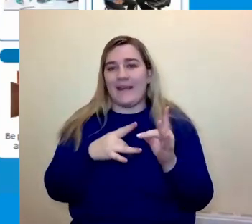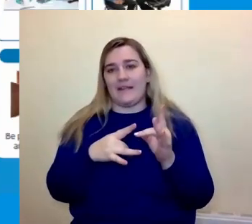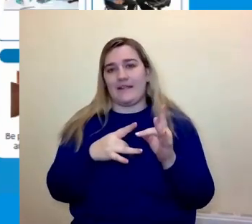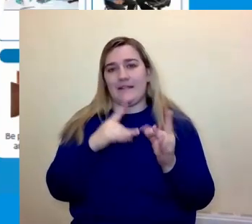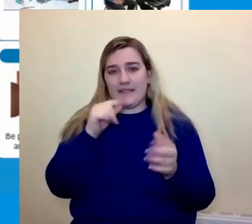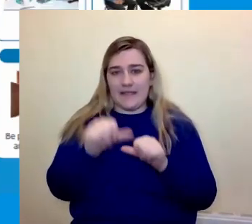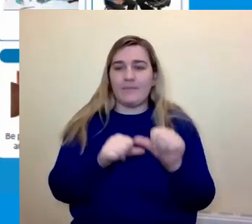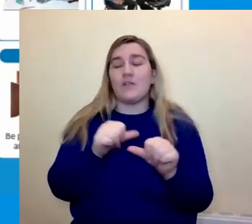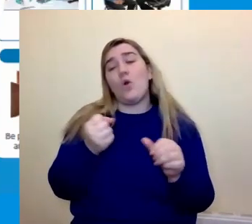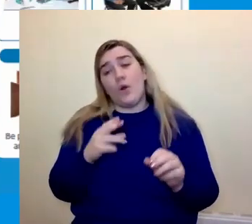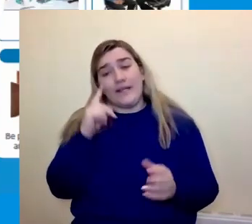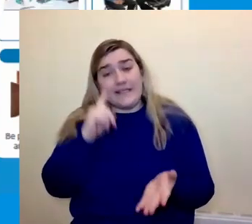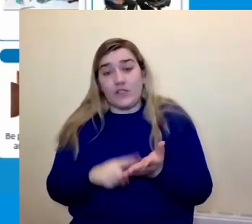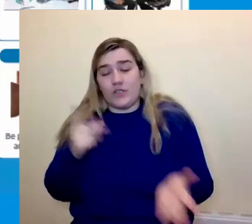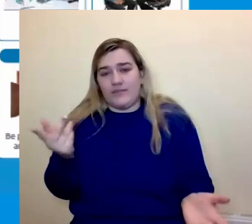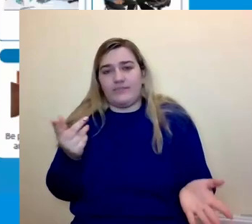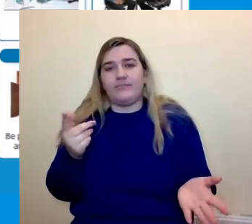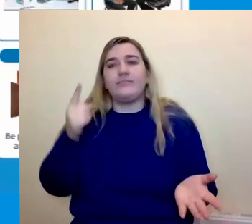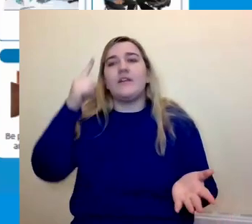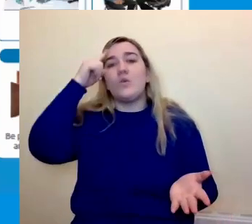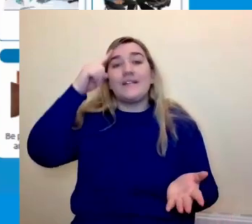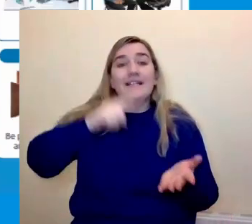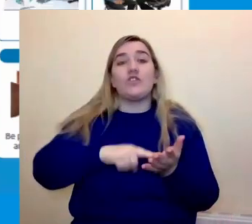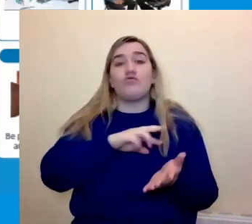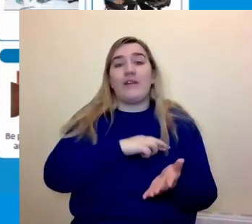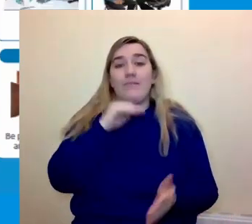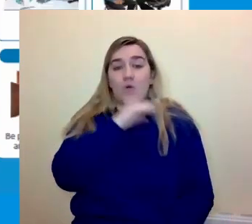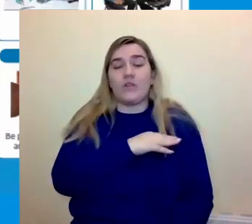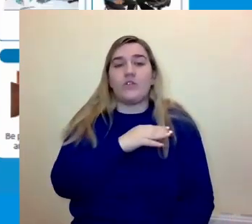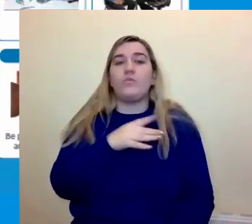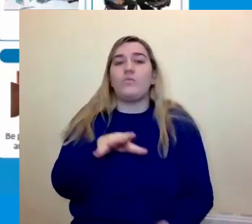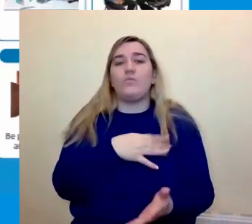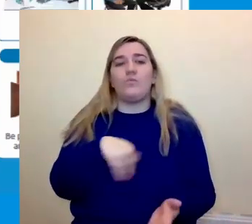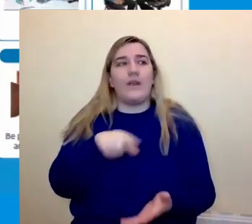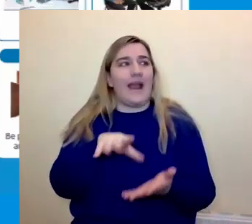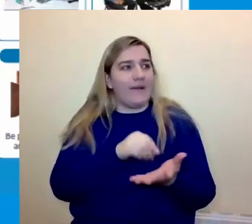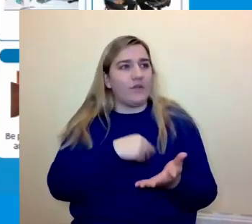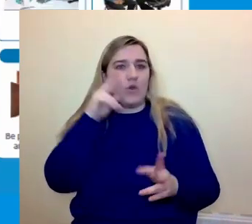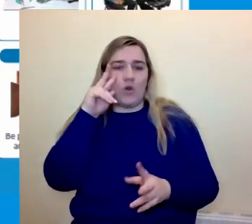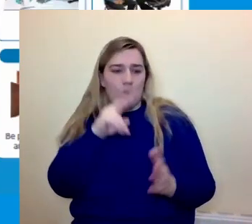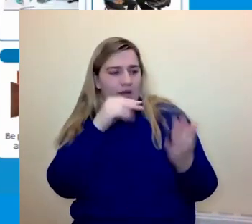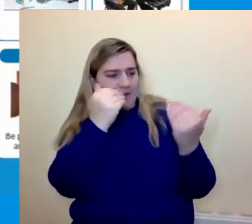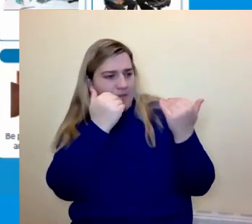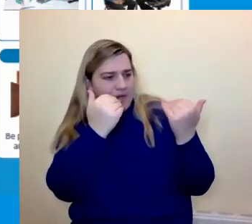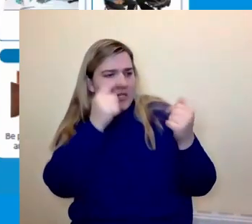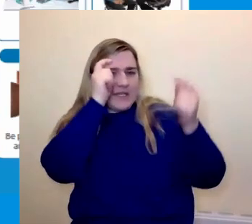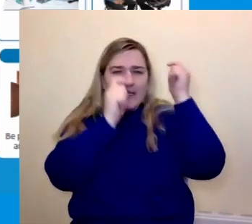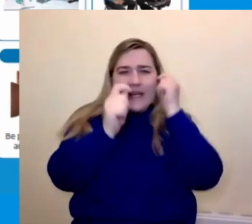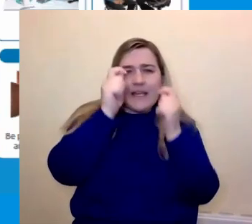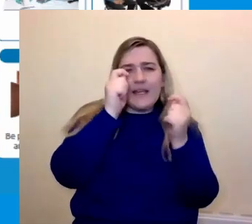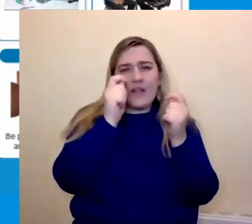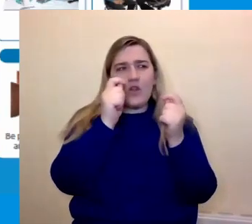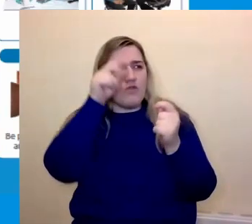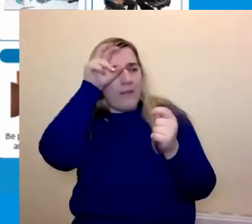break down any decision, we have to look at information, thinking about, remembering,